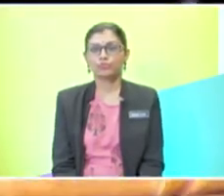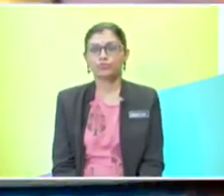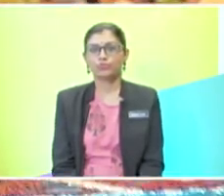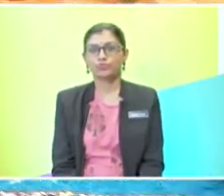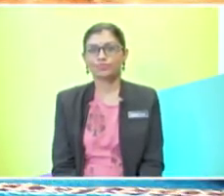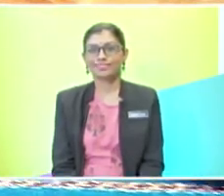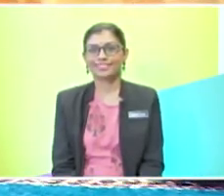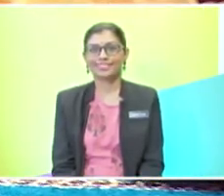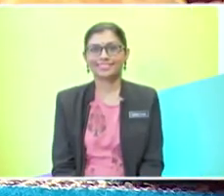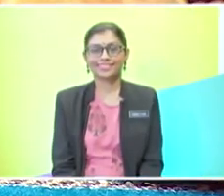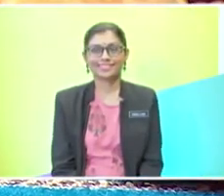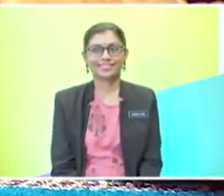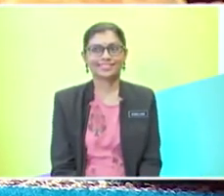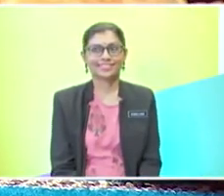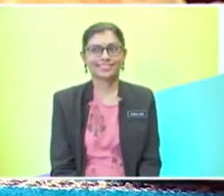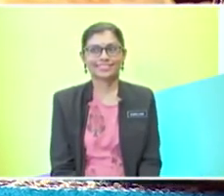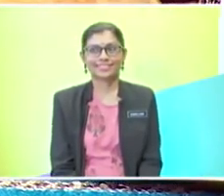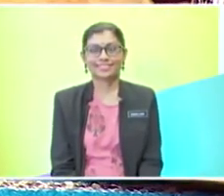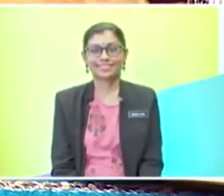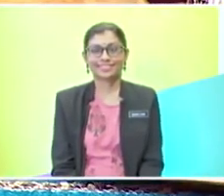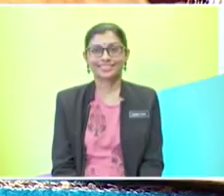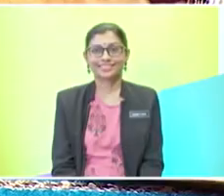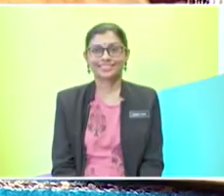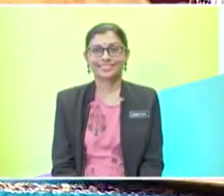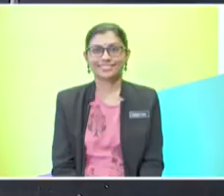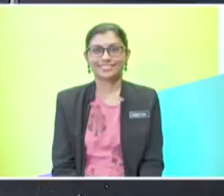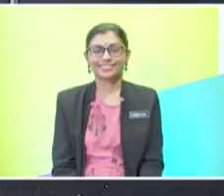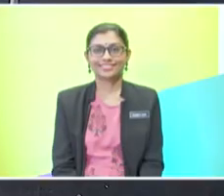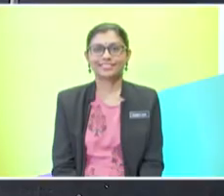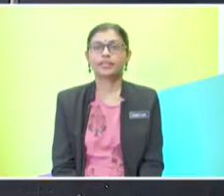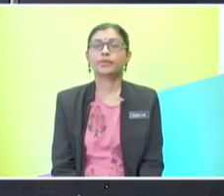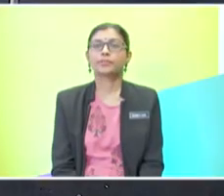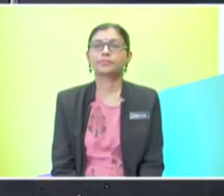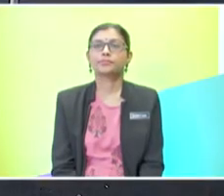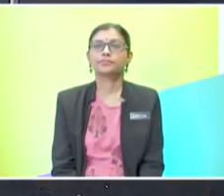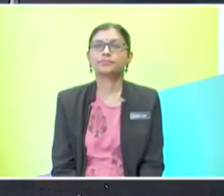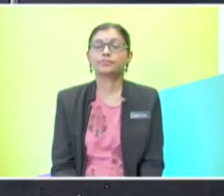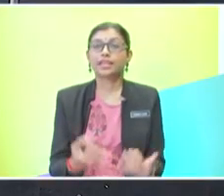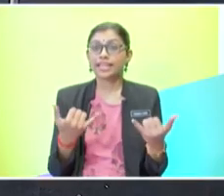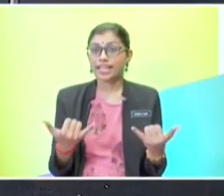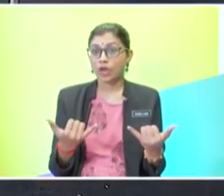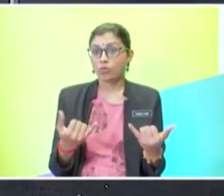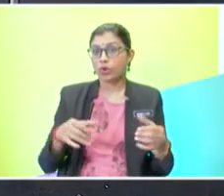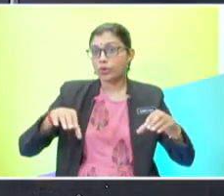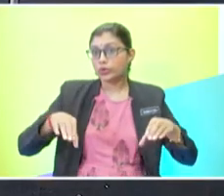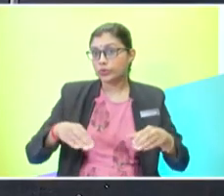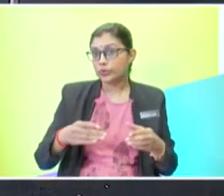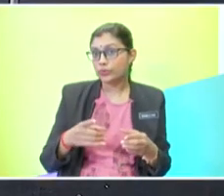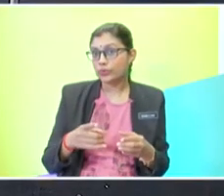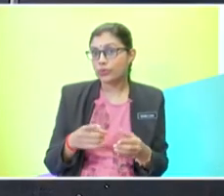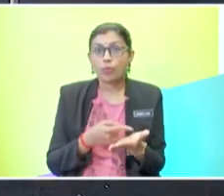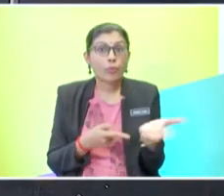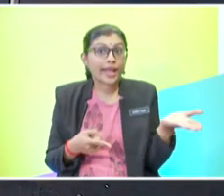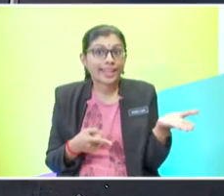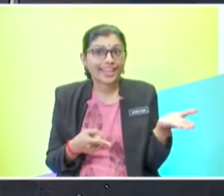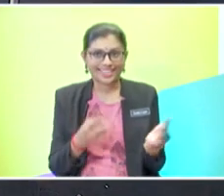careful. All right, kids. While Sean is busy with his pizza, let's do something together. Okay. All right.